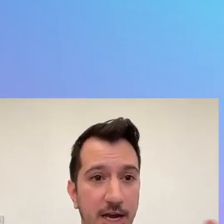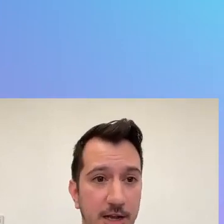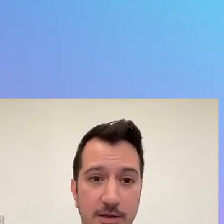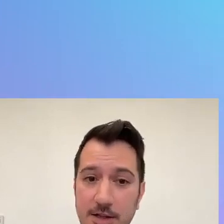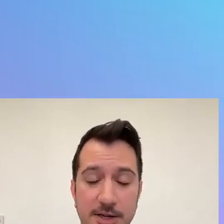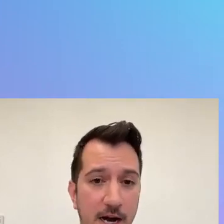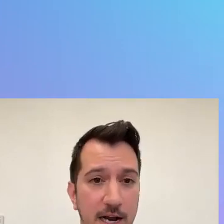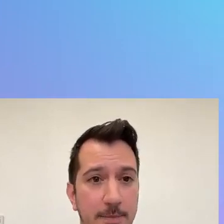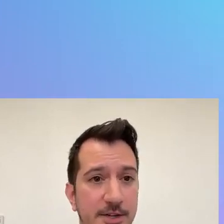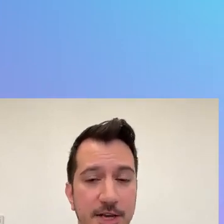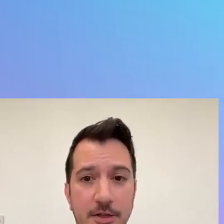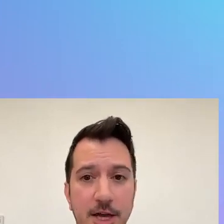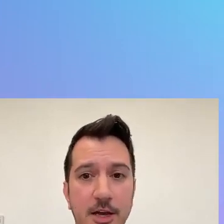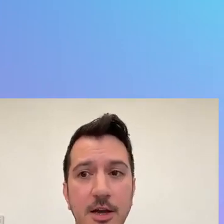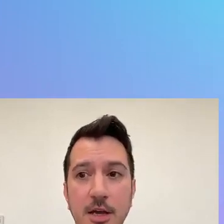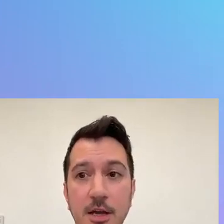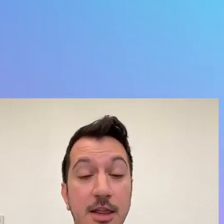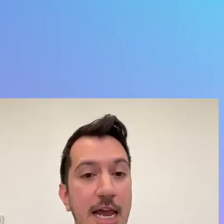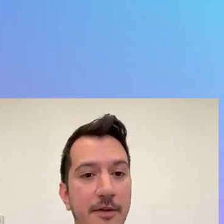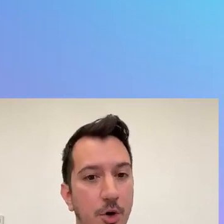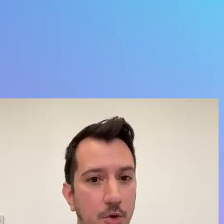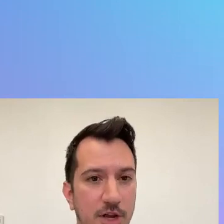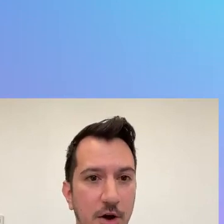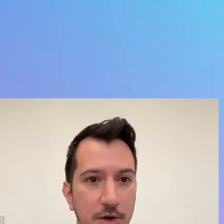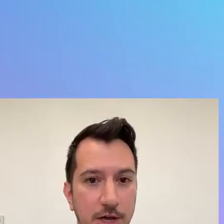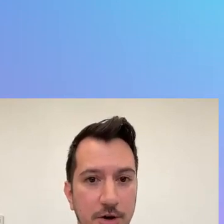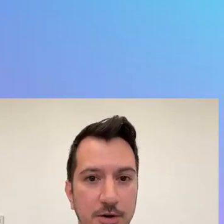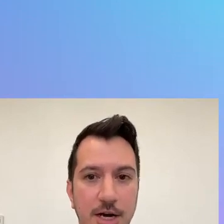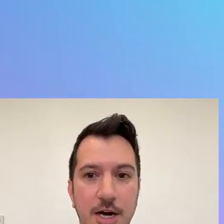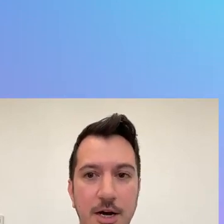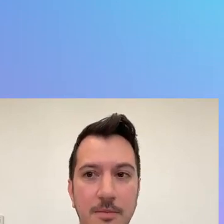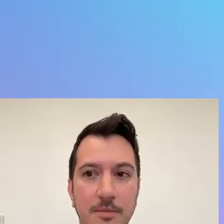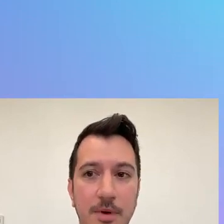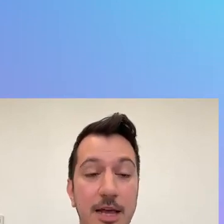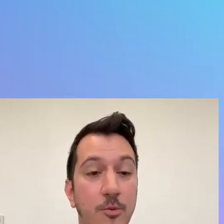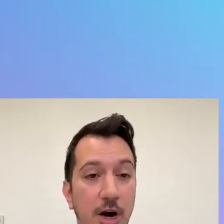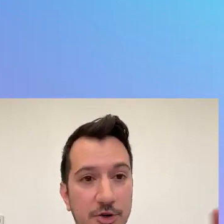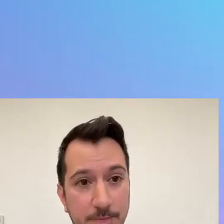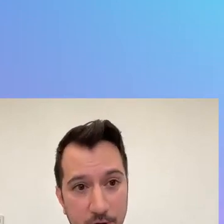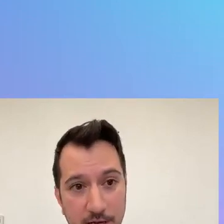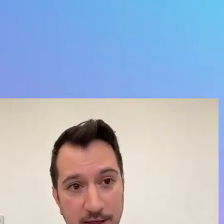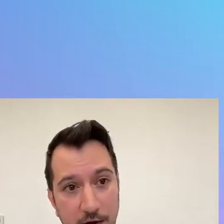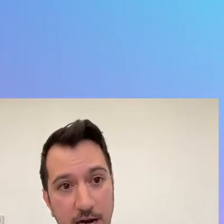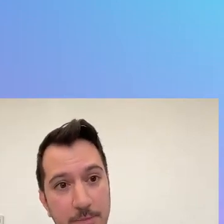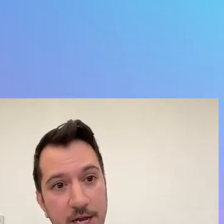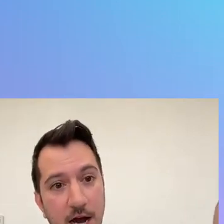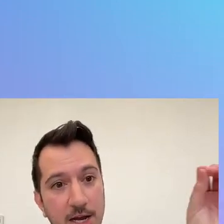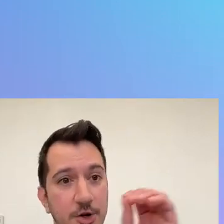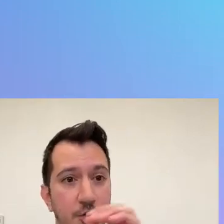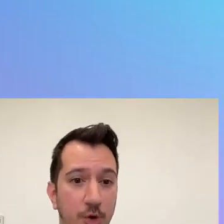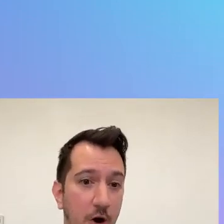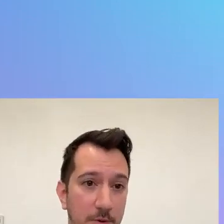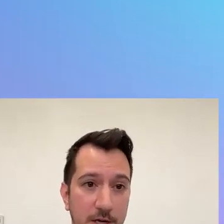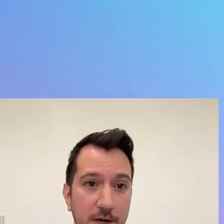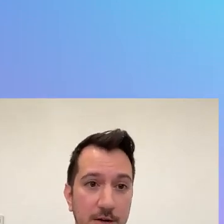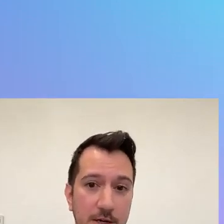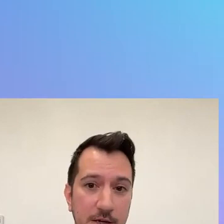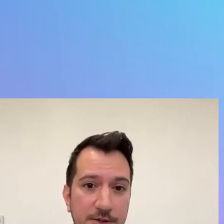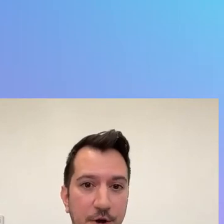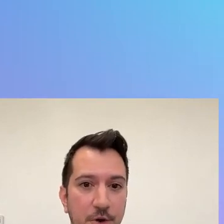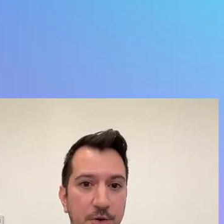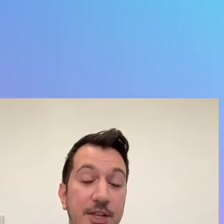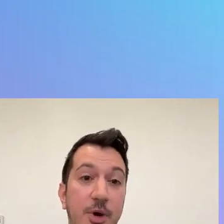is spearheading this entire APCA thing, they have their own calculator. And we're actually pulling their API into our